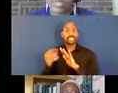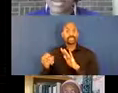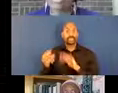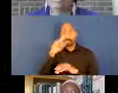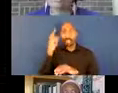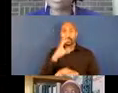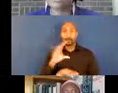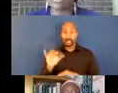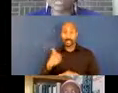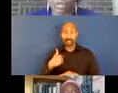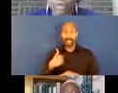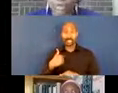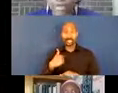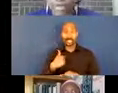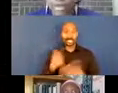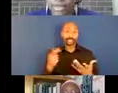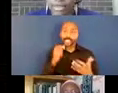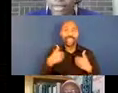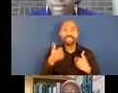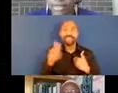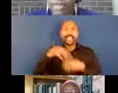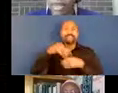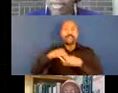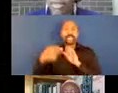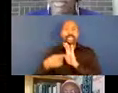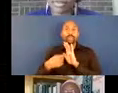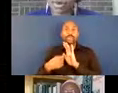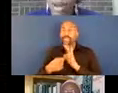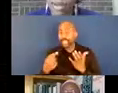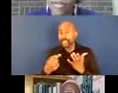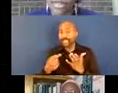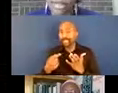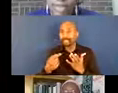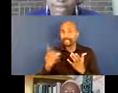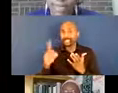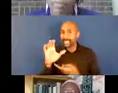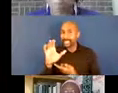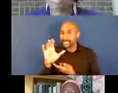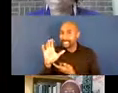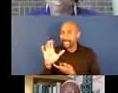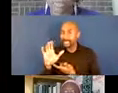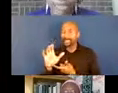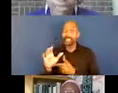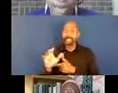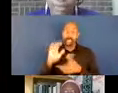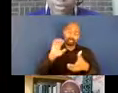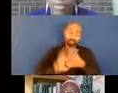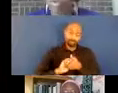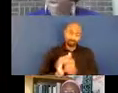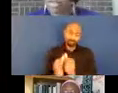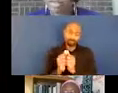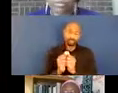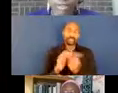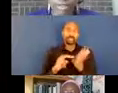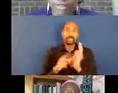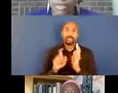age without any congressional voting representation. Solidarity requires deep commitments to principles espoused